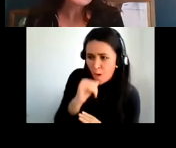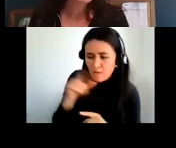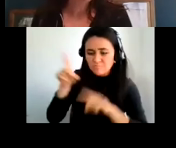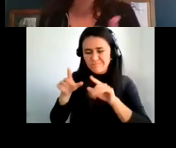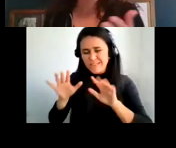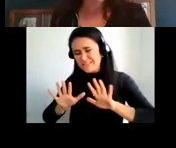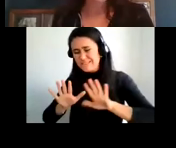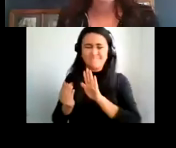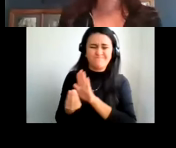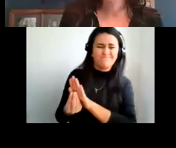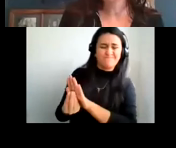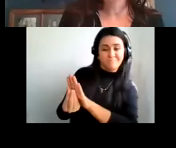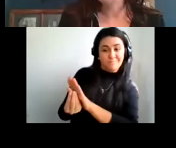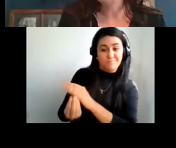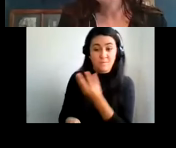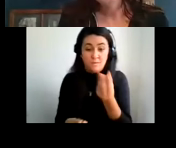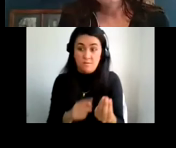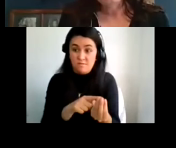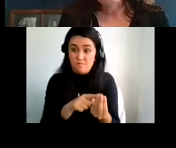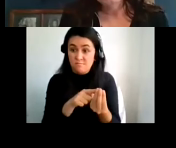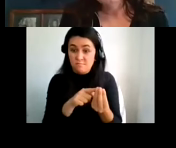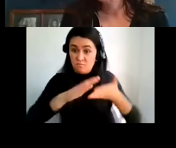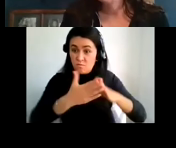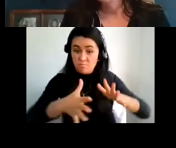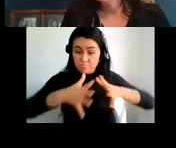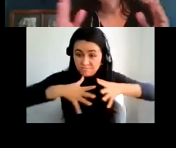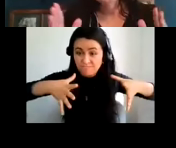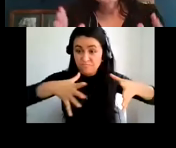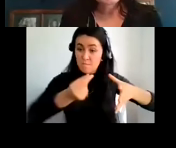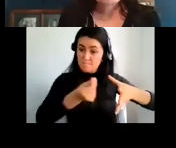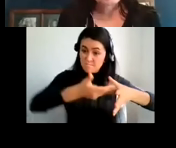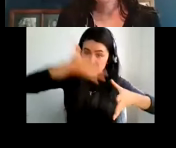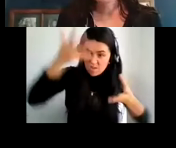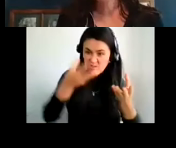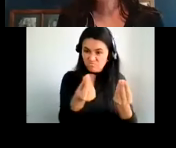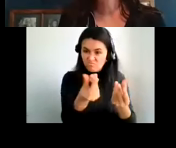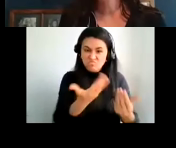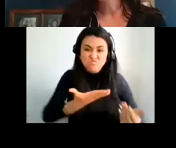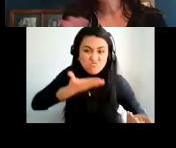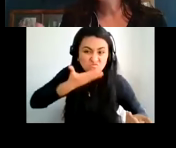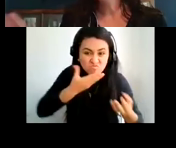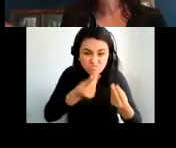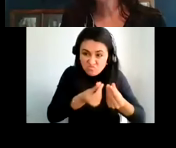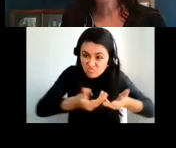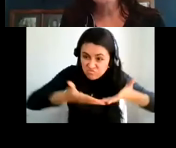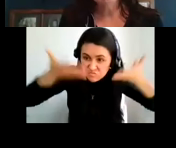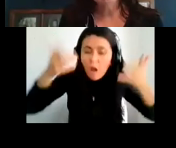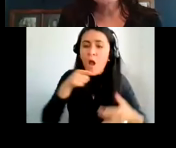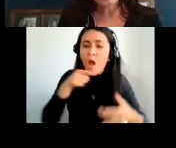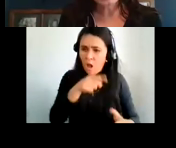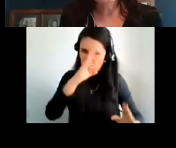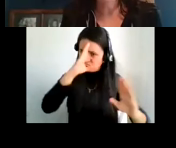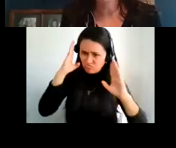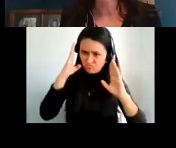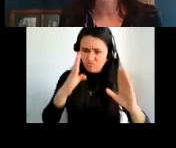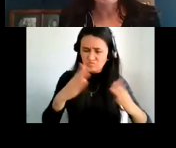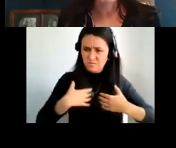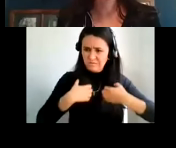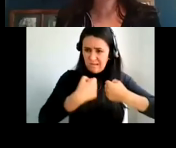covers the entire spectrum of lack of resources and acceptability and other issues. Now, if we were